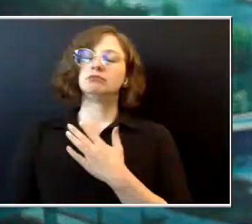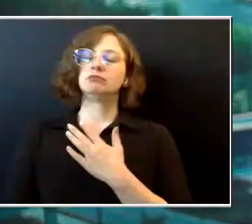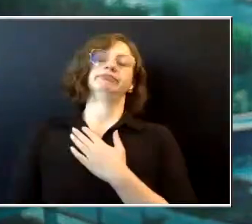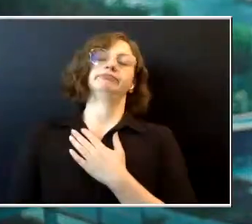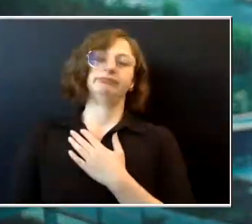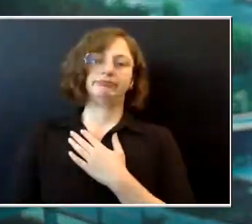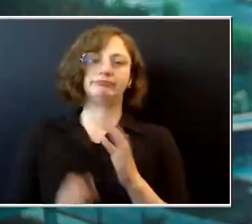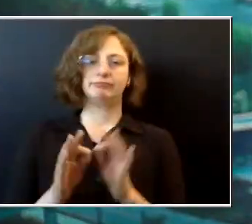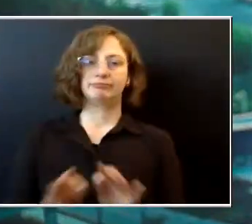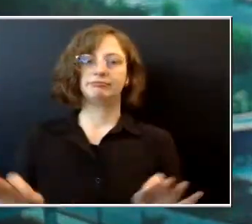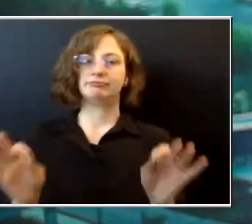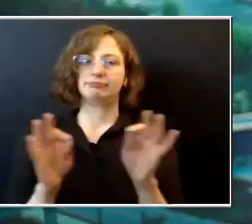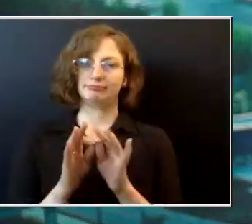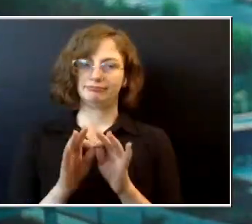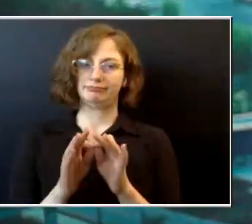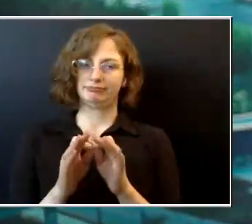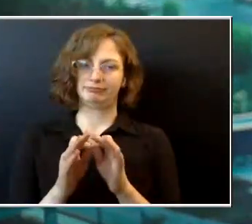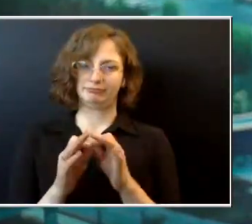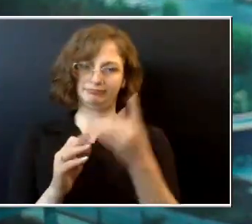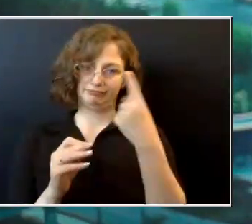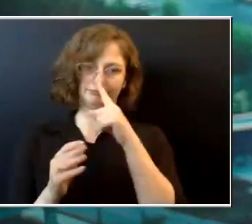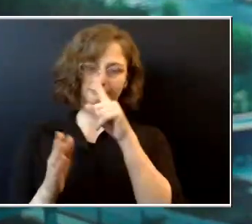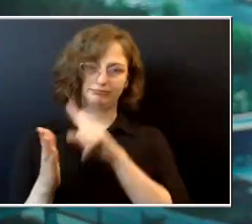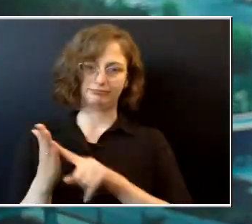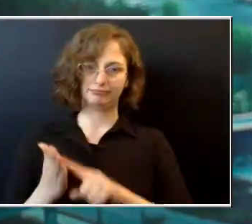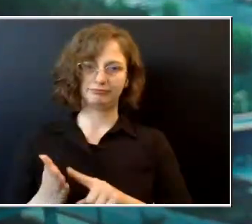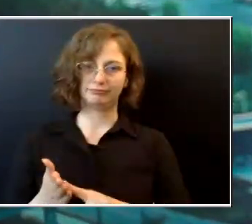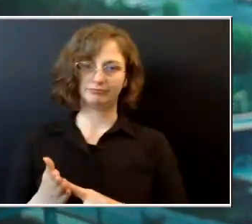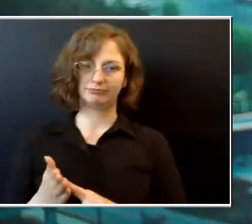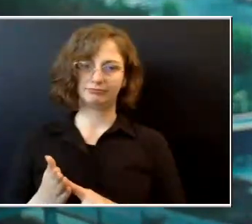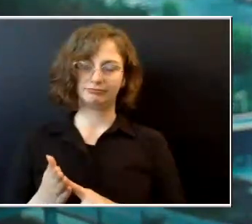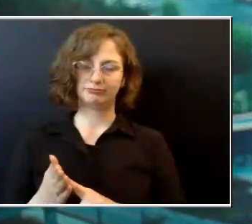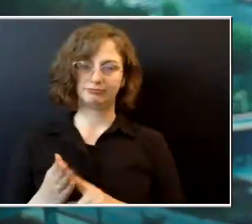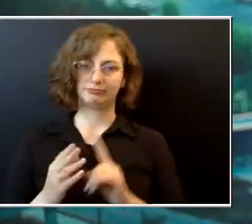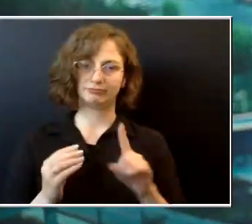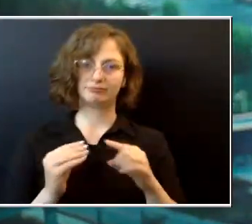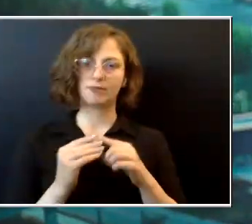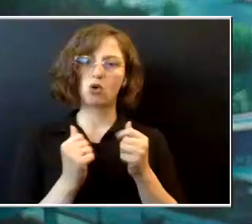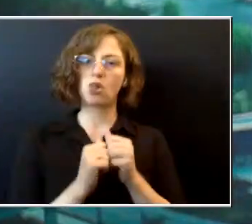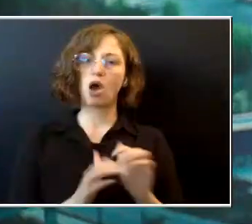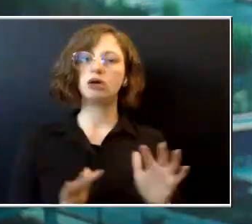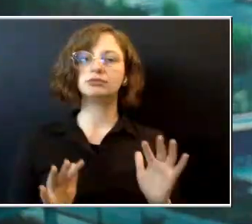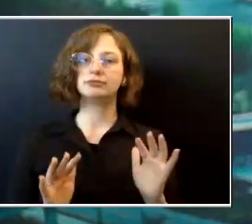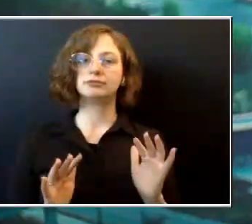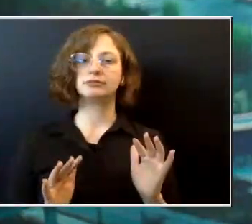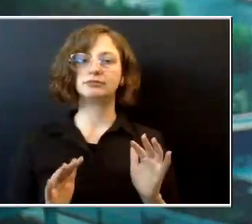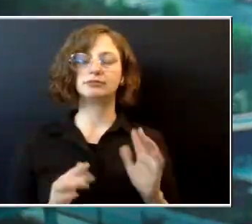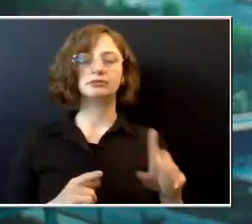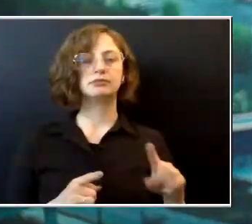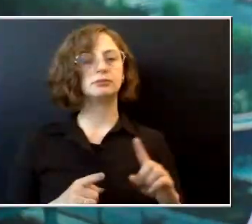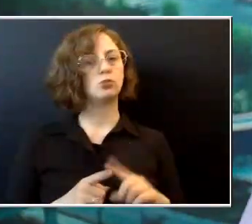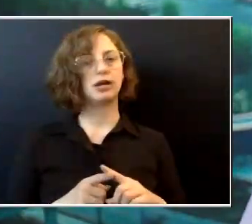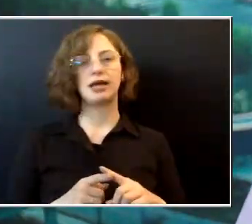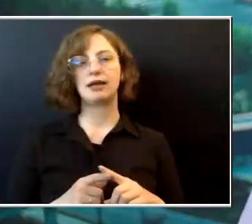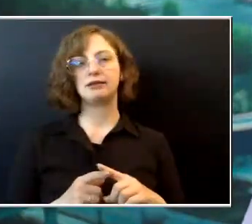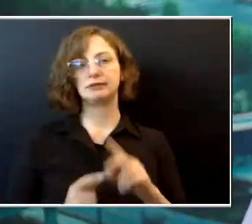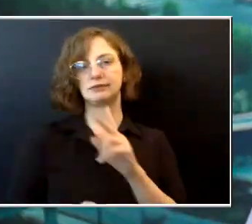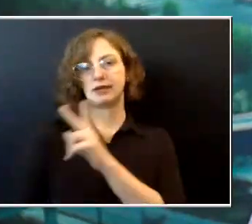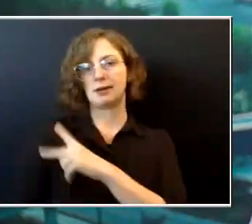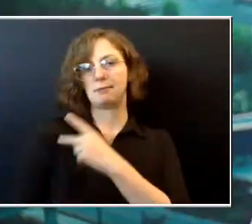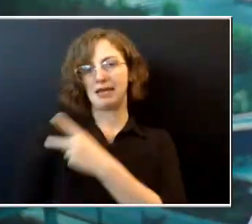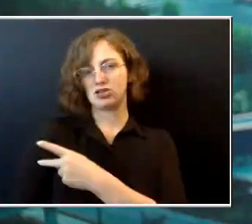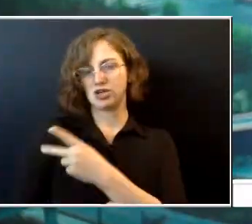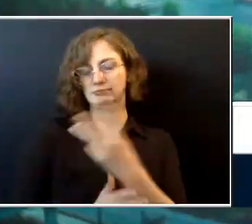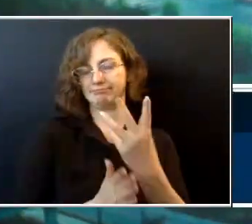in research by loss. When you lose one of your patients at an early age, when you watch them suffer and people have